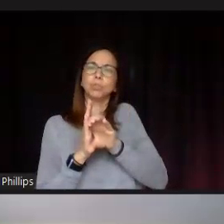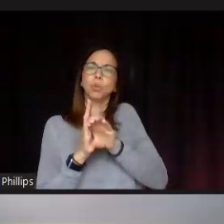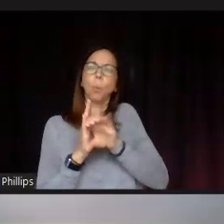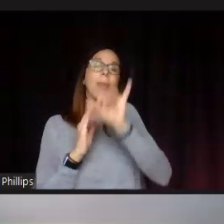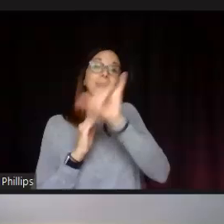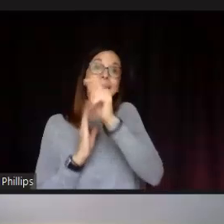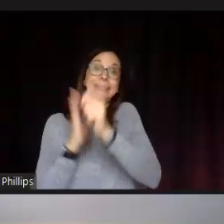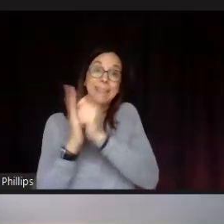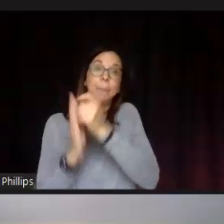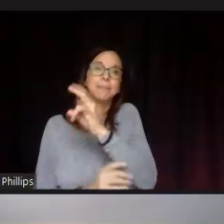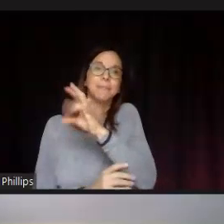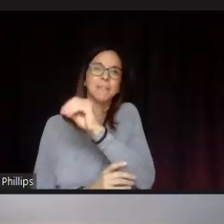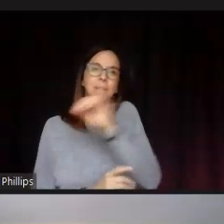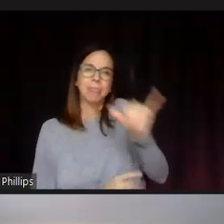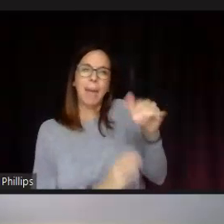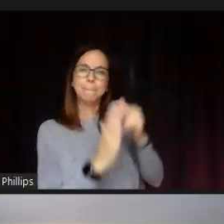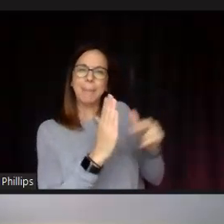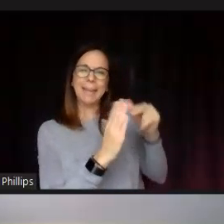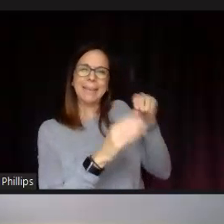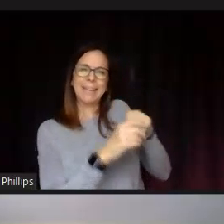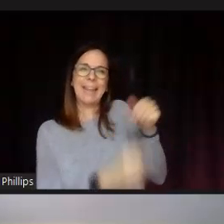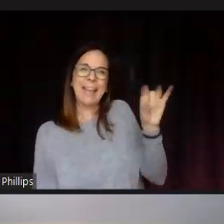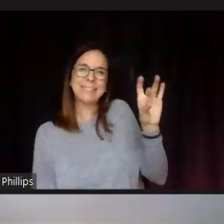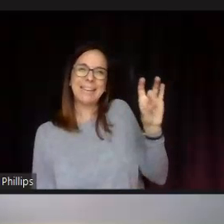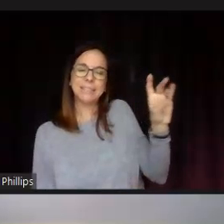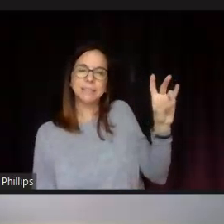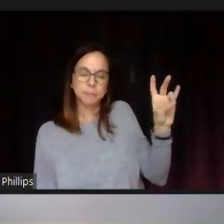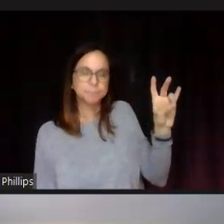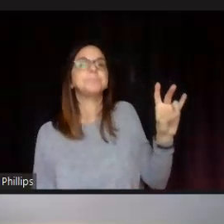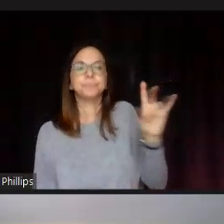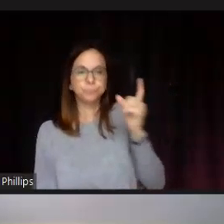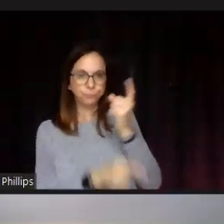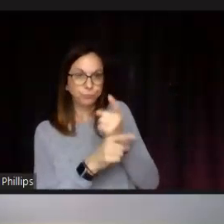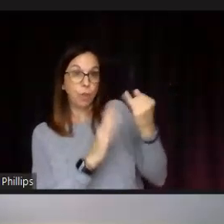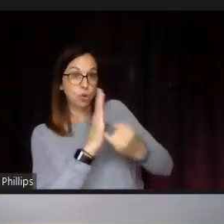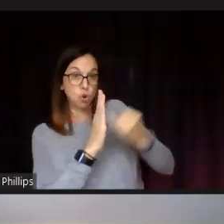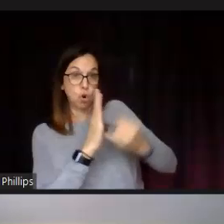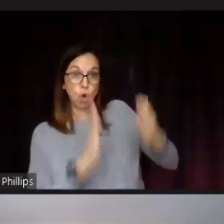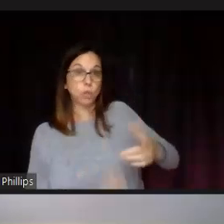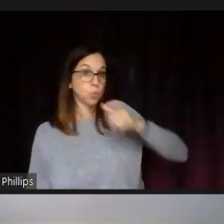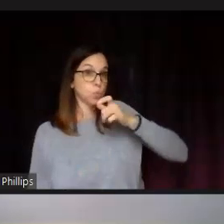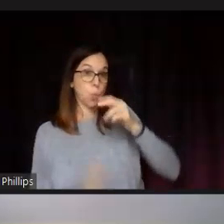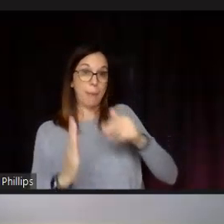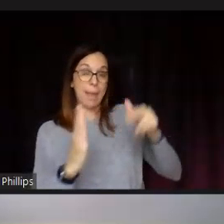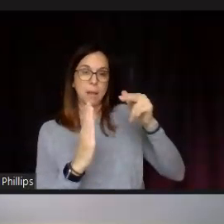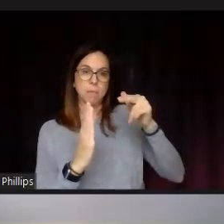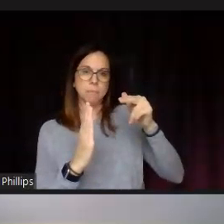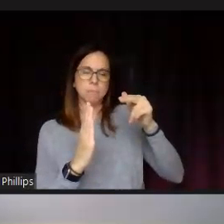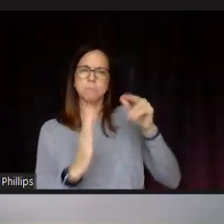Okay, thank you, Richard. You're right. We know that the artist who painted this, who was